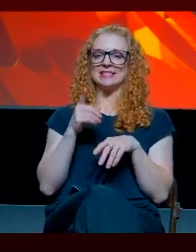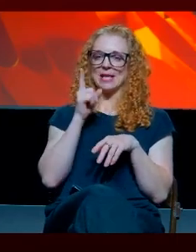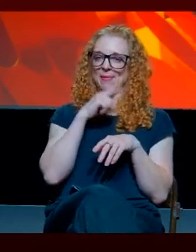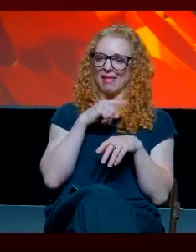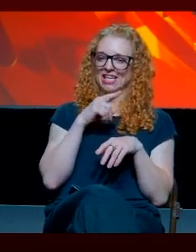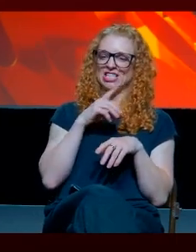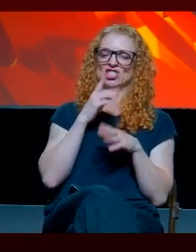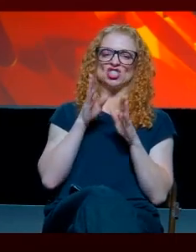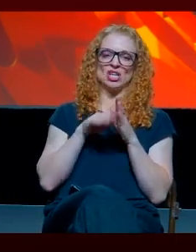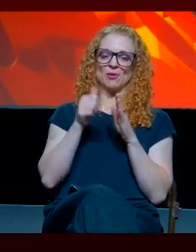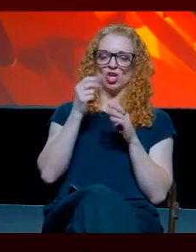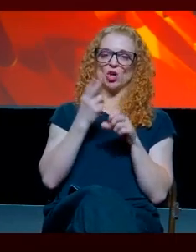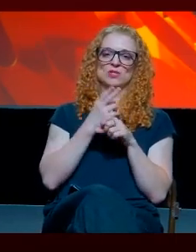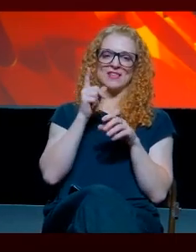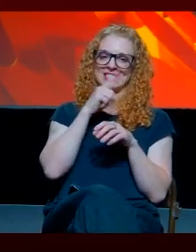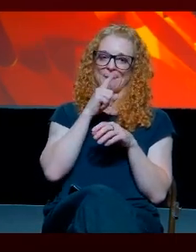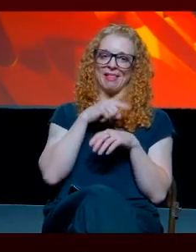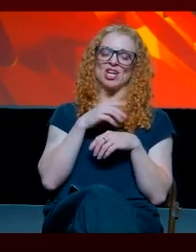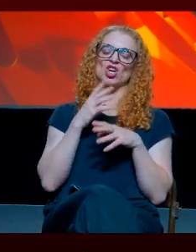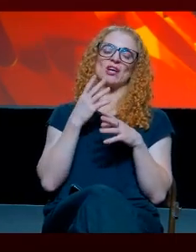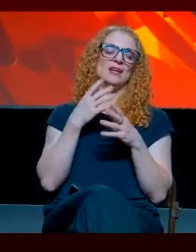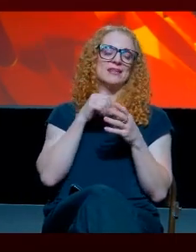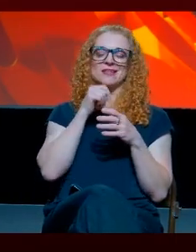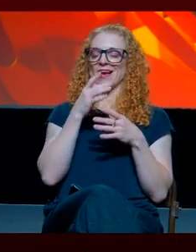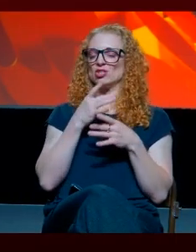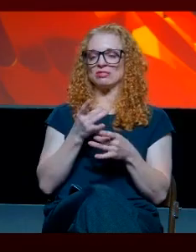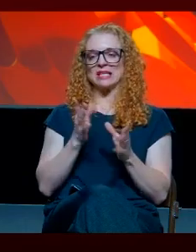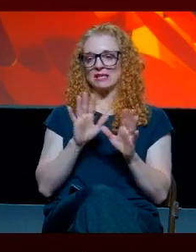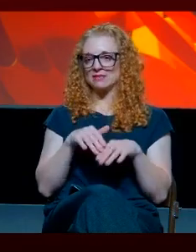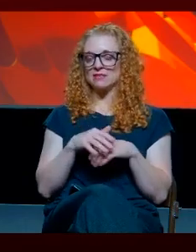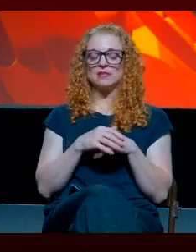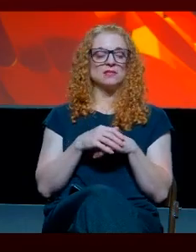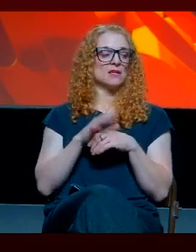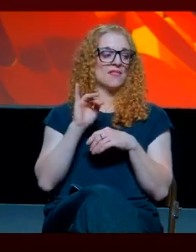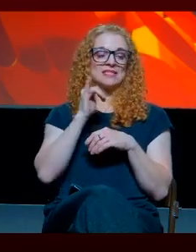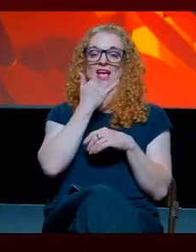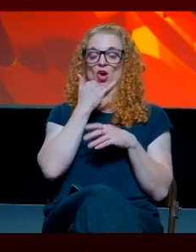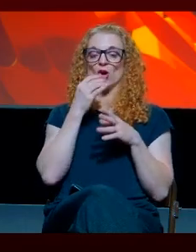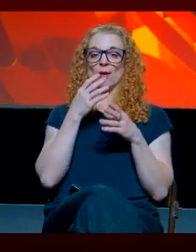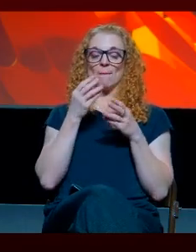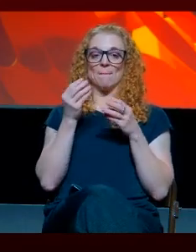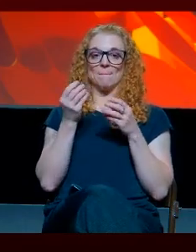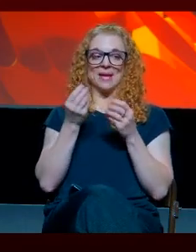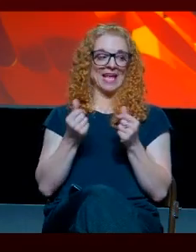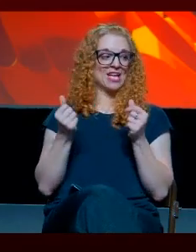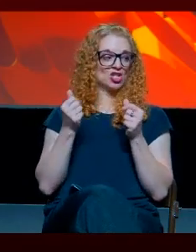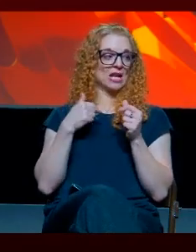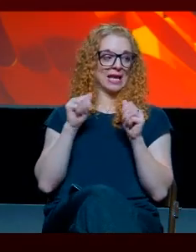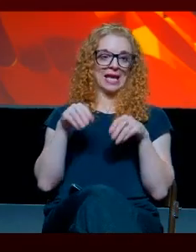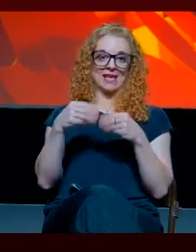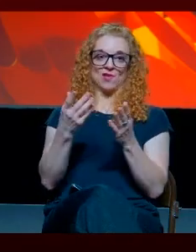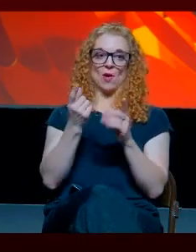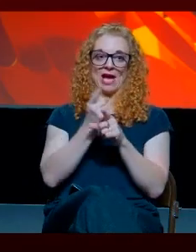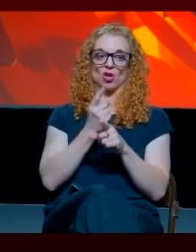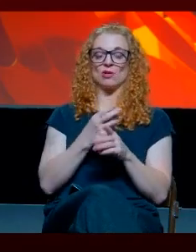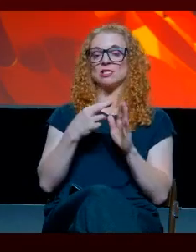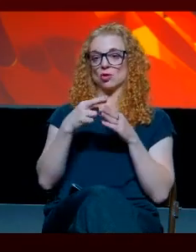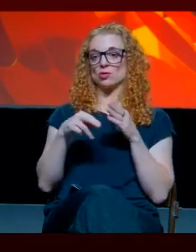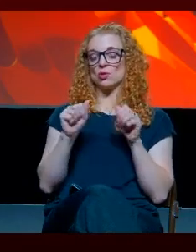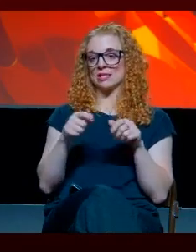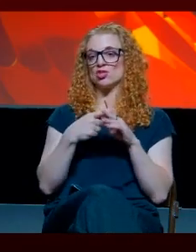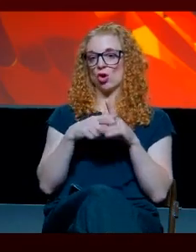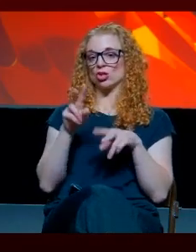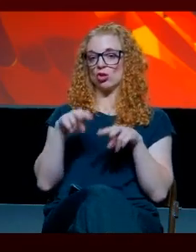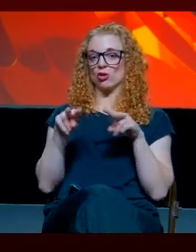It's cheaper to use a simulator. It's not interesting. In this error mitigation regime, where I can give you accurate results, you can start to